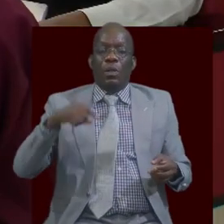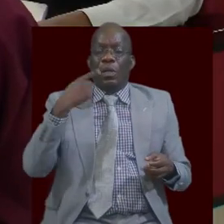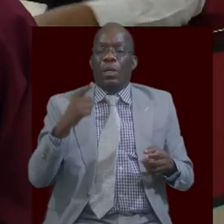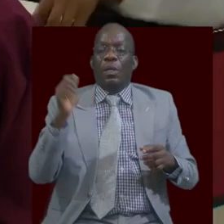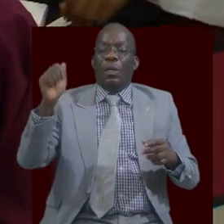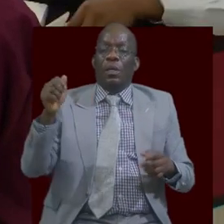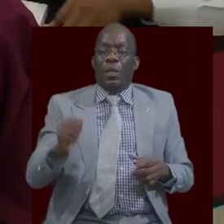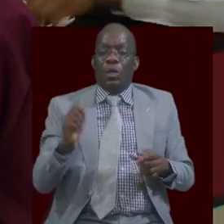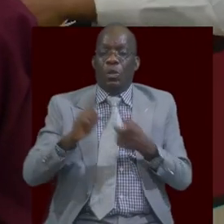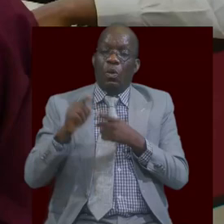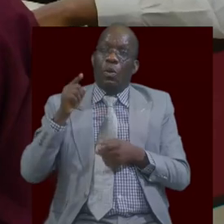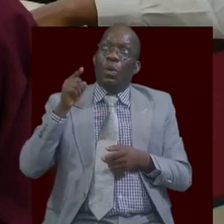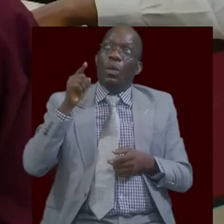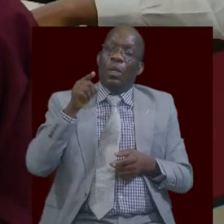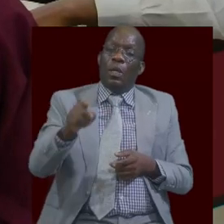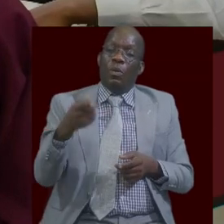today.